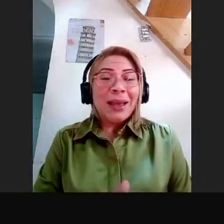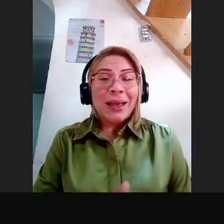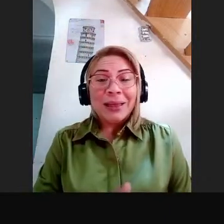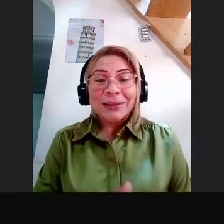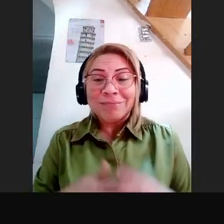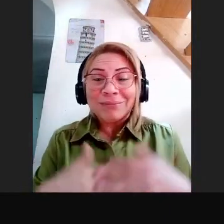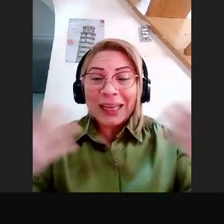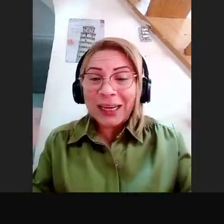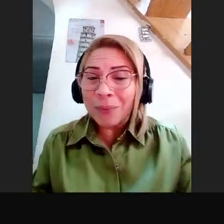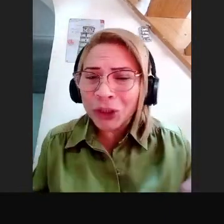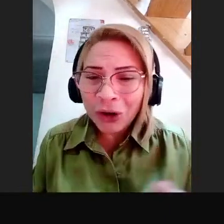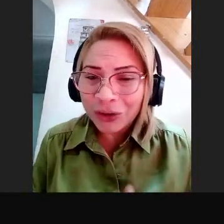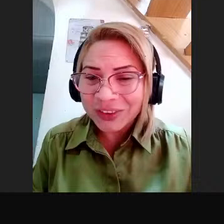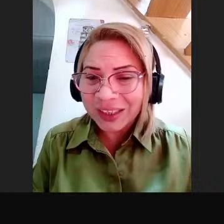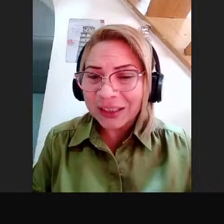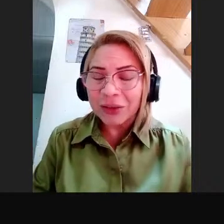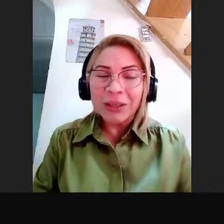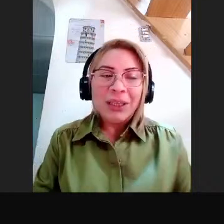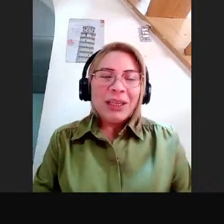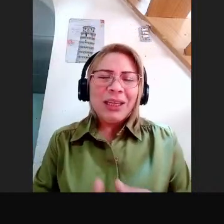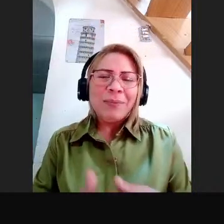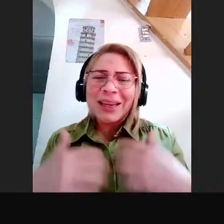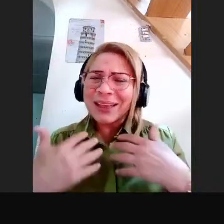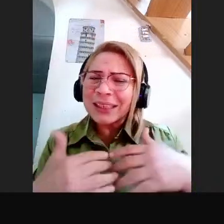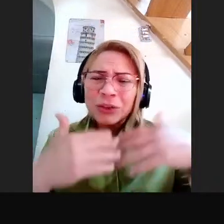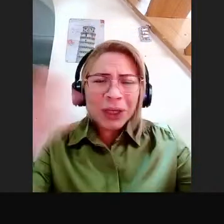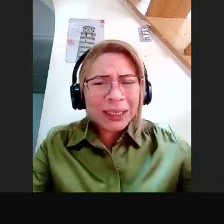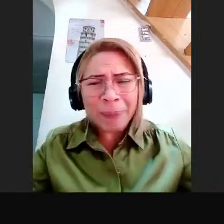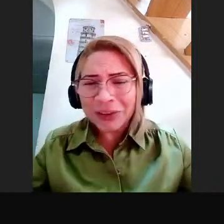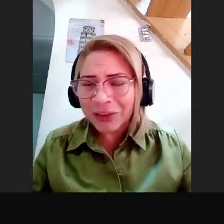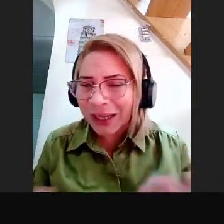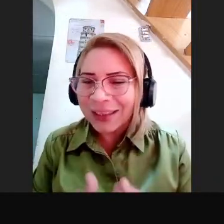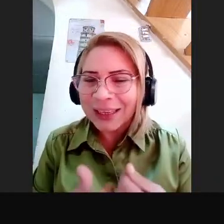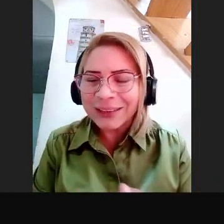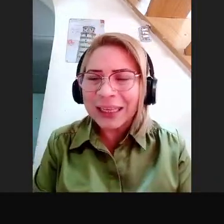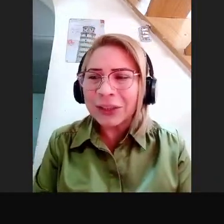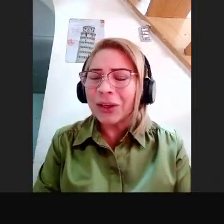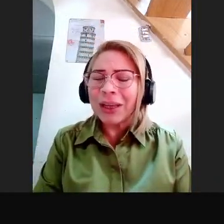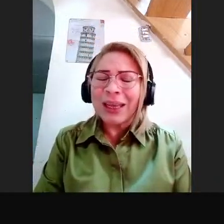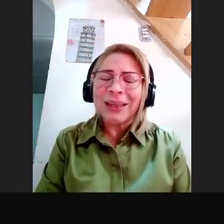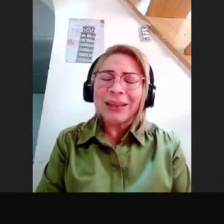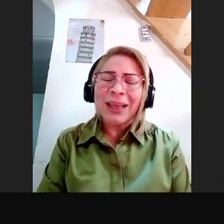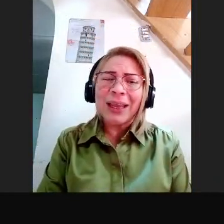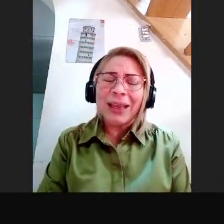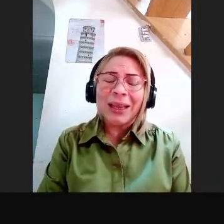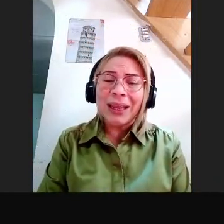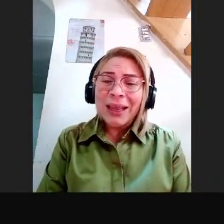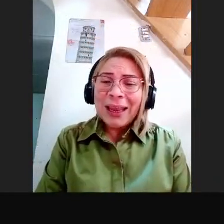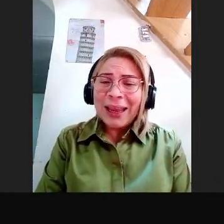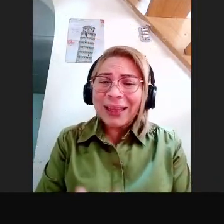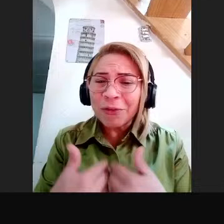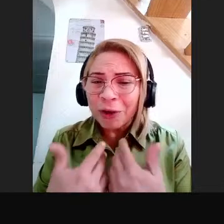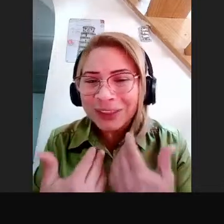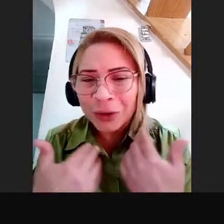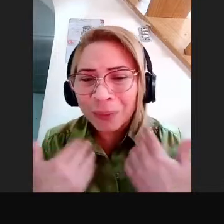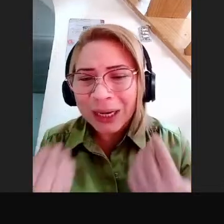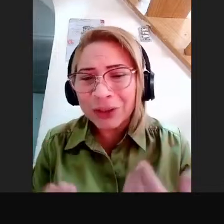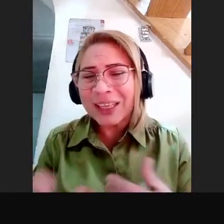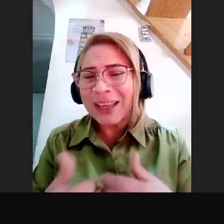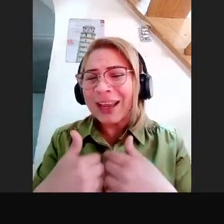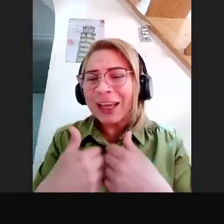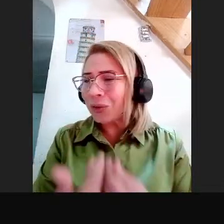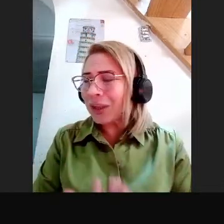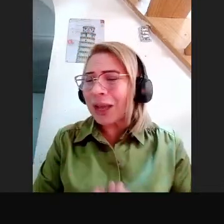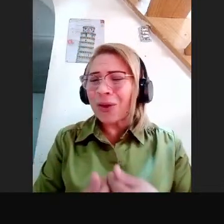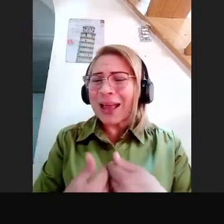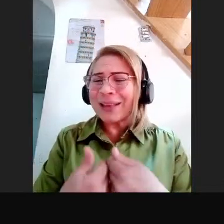that I'm not a professional. It's not that I have a lot to contribute from an academic standpoint, and